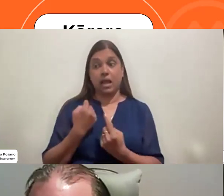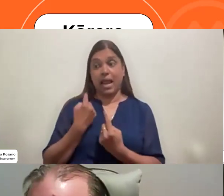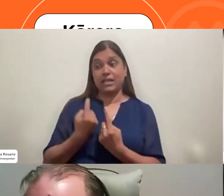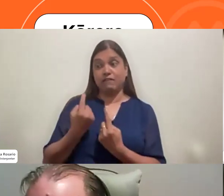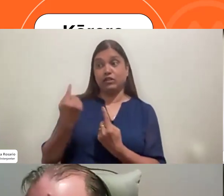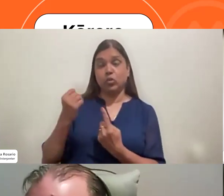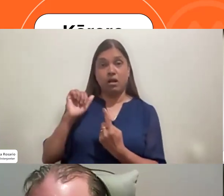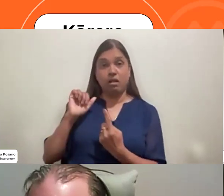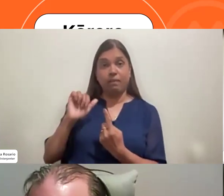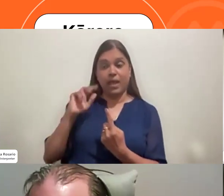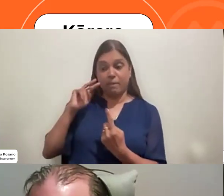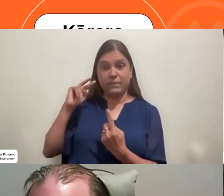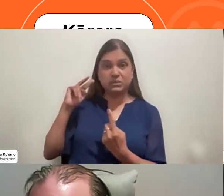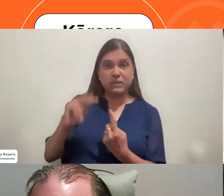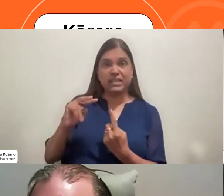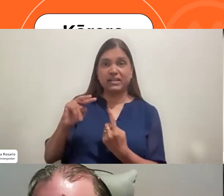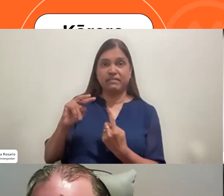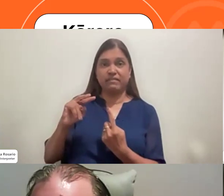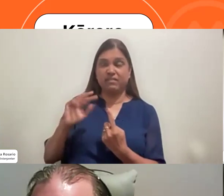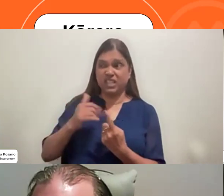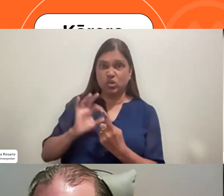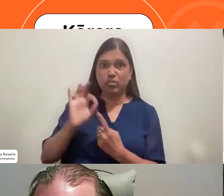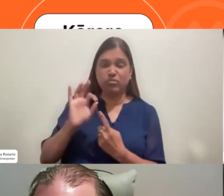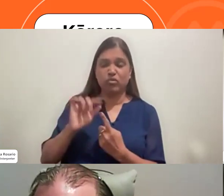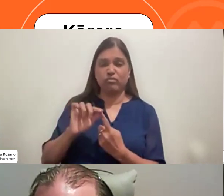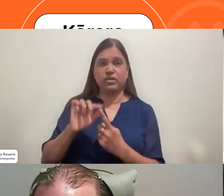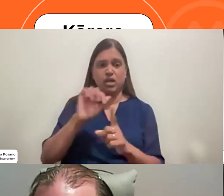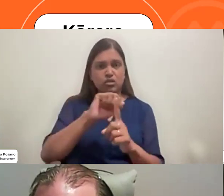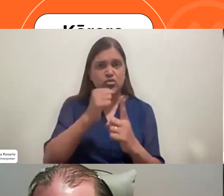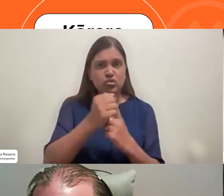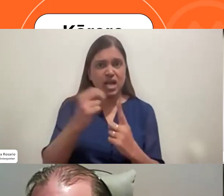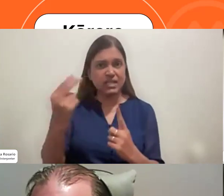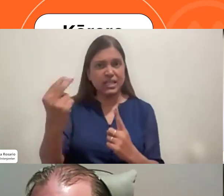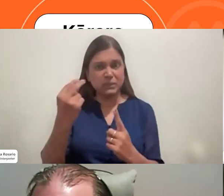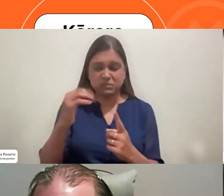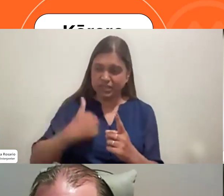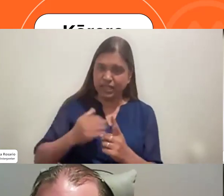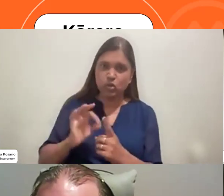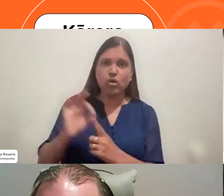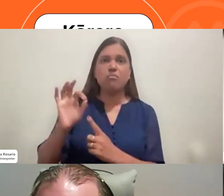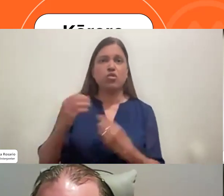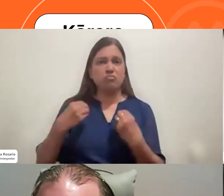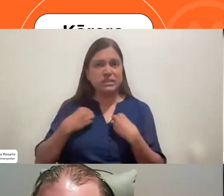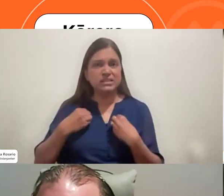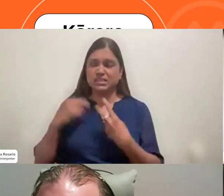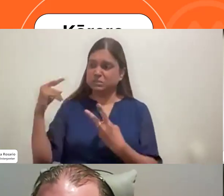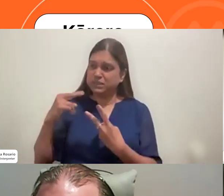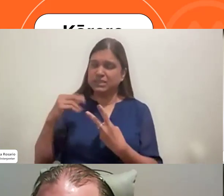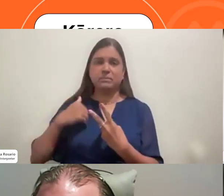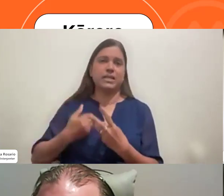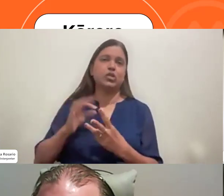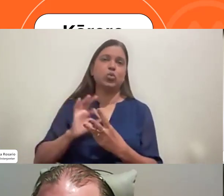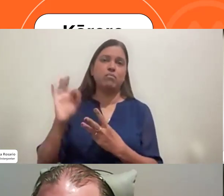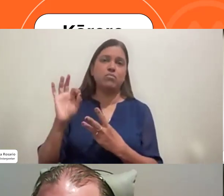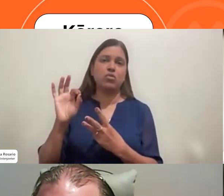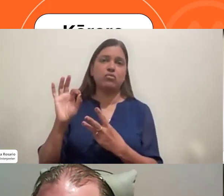for society, and for businesses around this not just being the right thing to do, but also being the smart